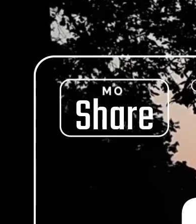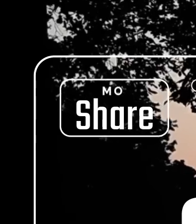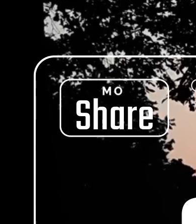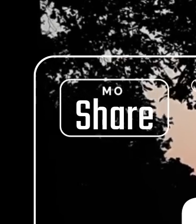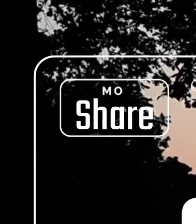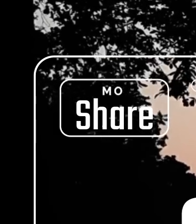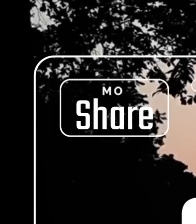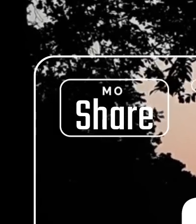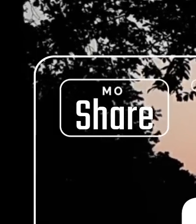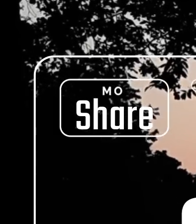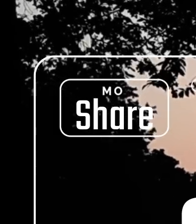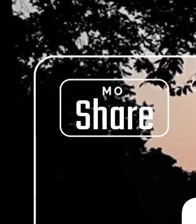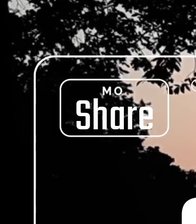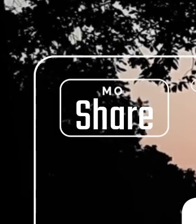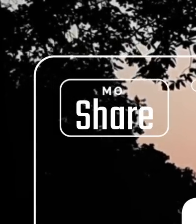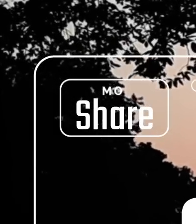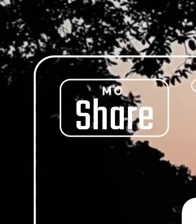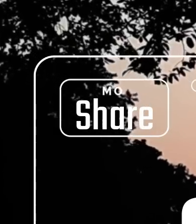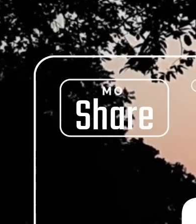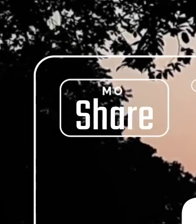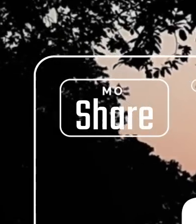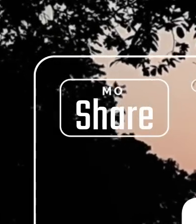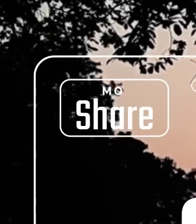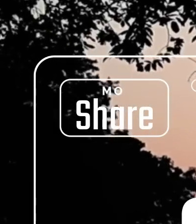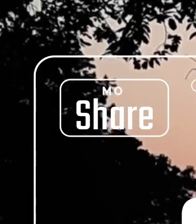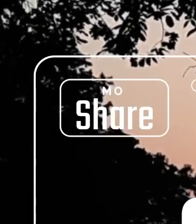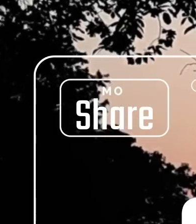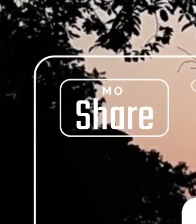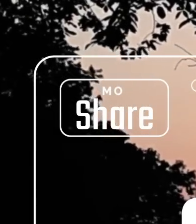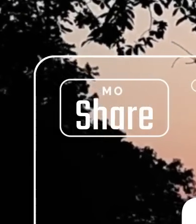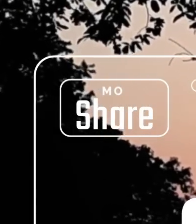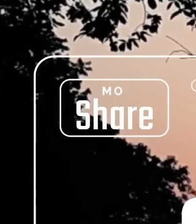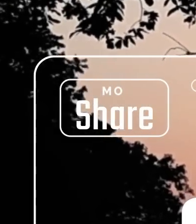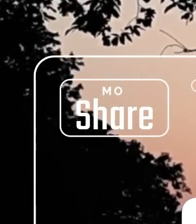video. All right, let's keep going.